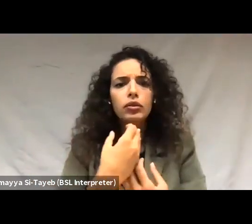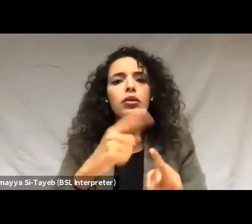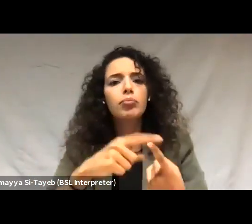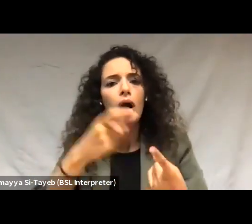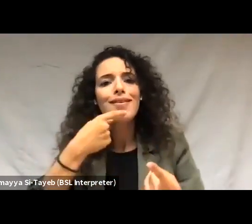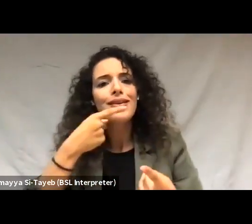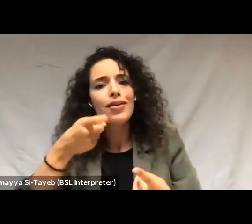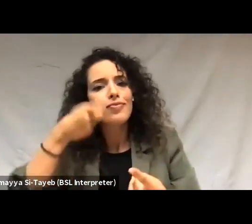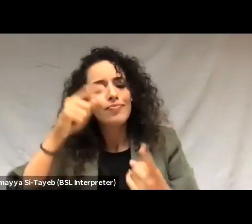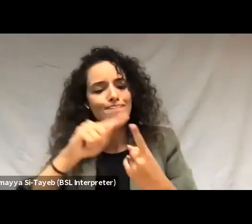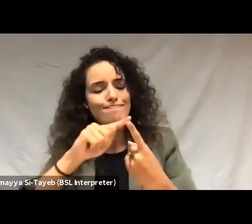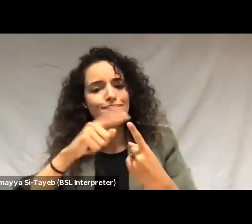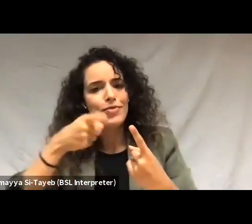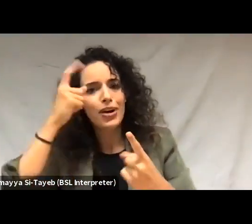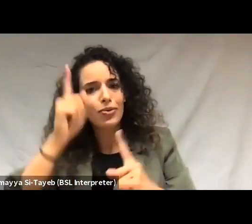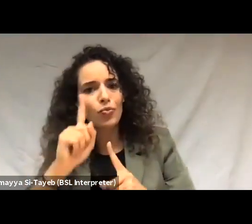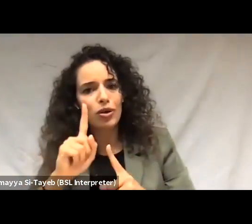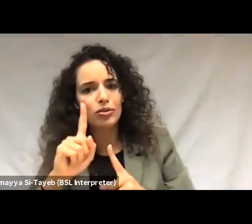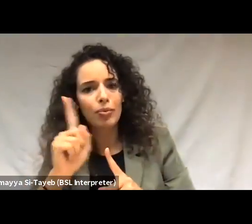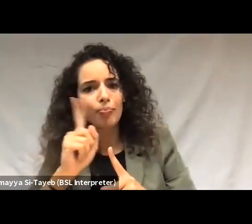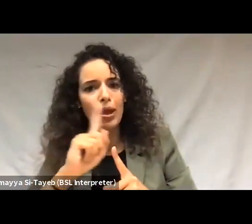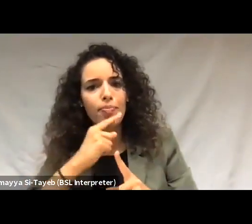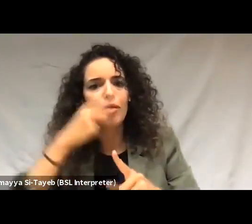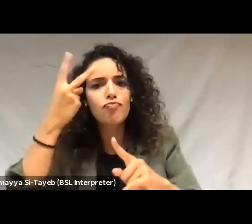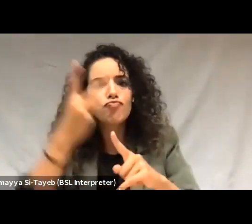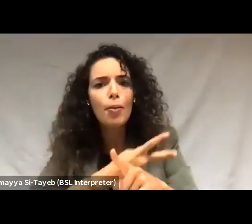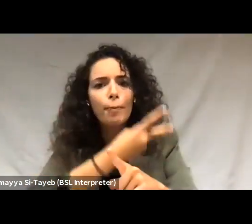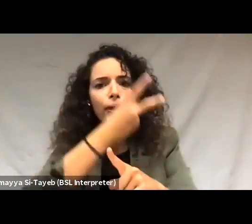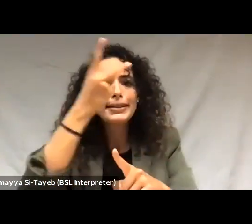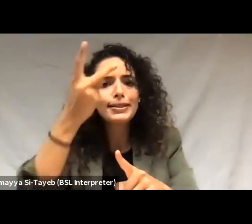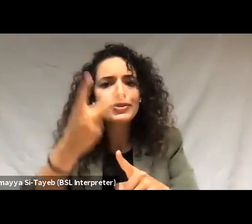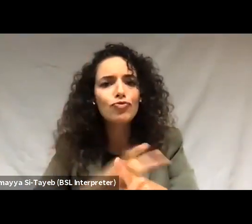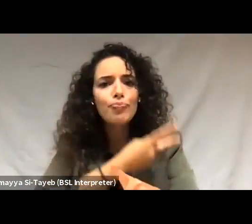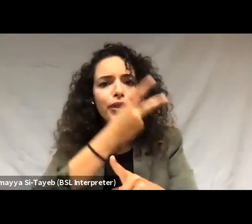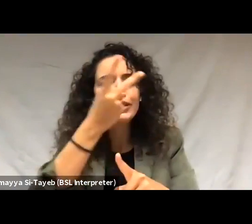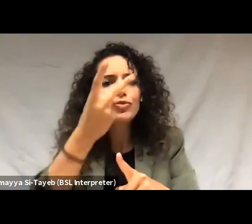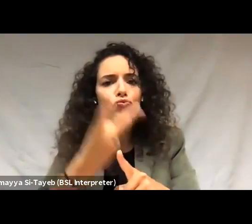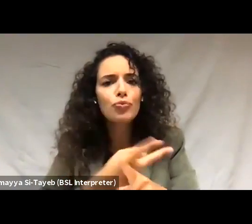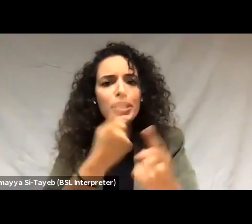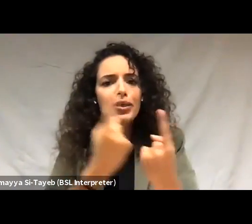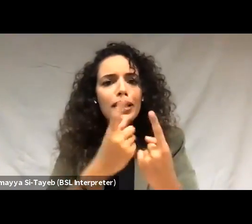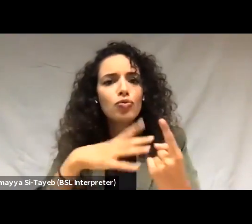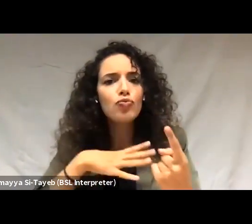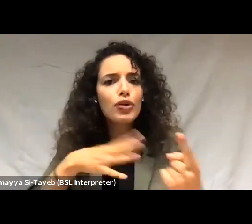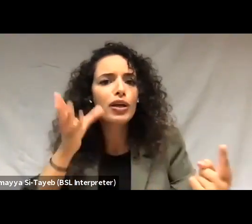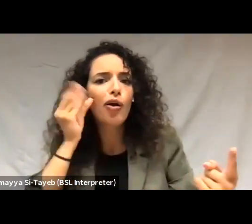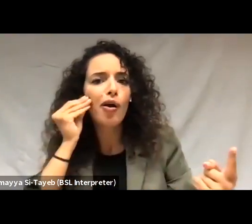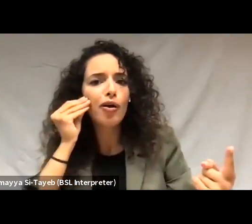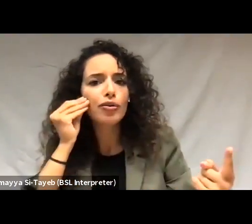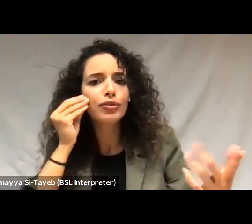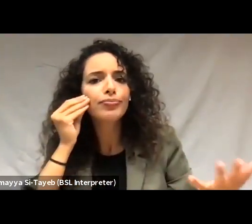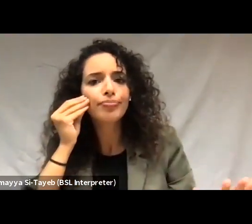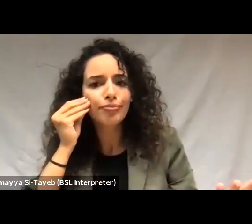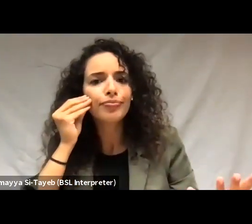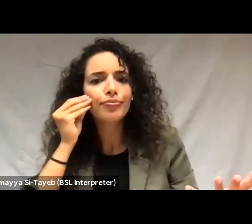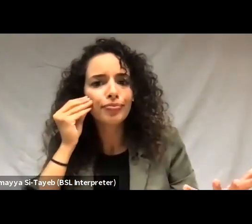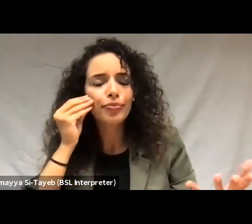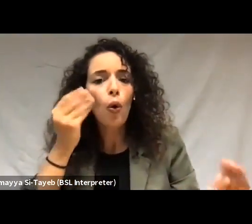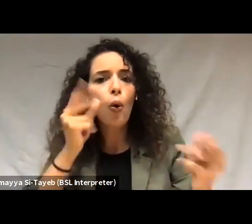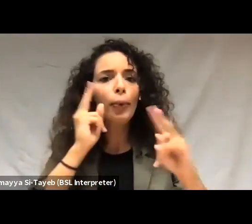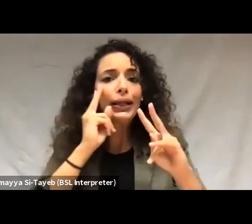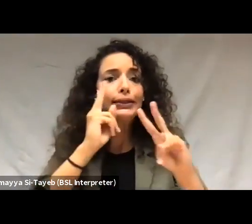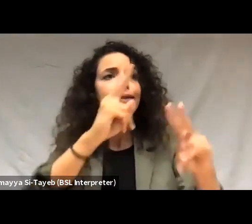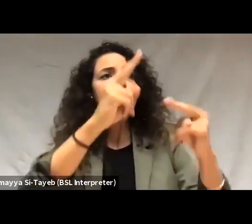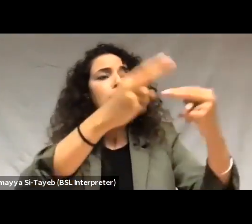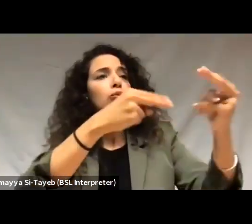hearsay and were basically repeating things they'd already heard or something that had broken on the news that they've read